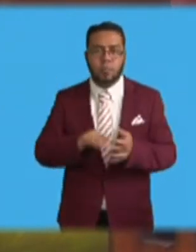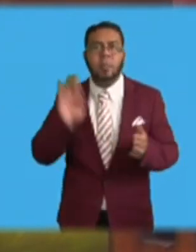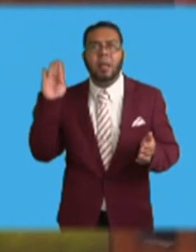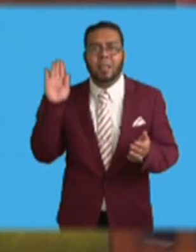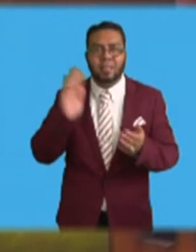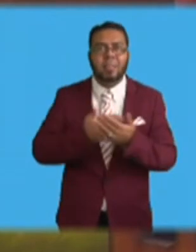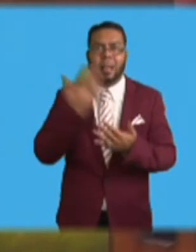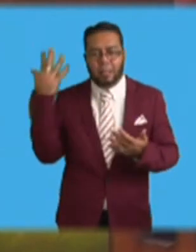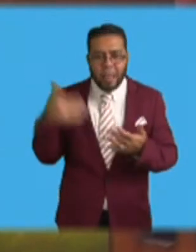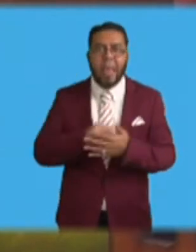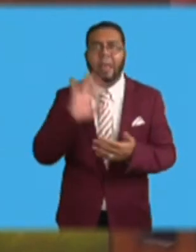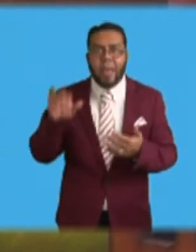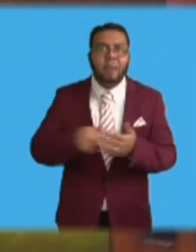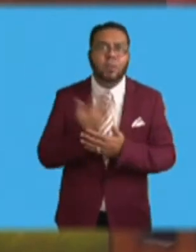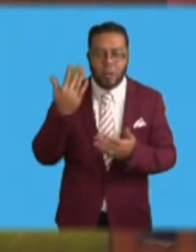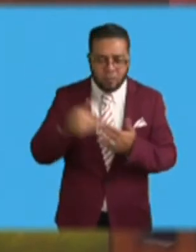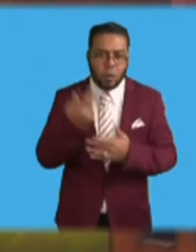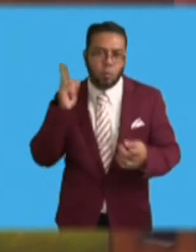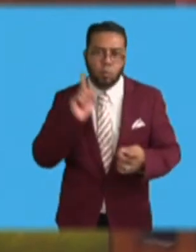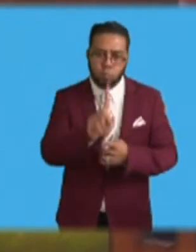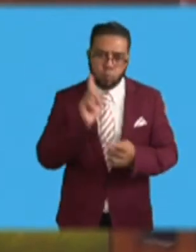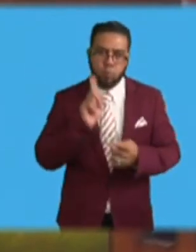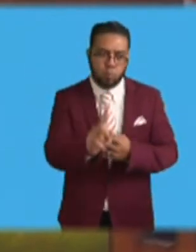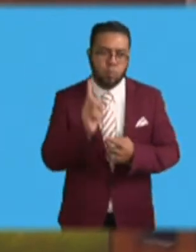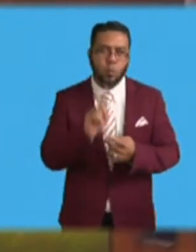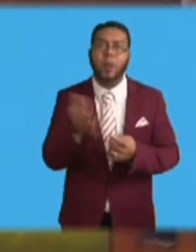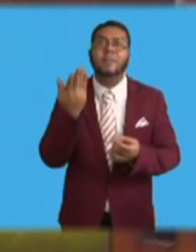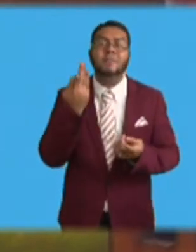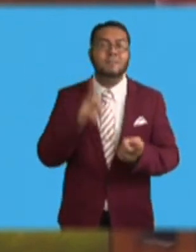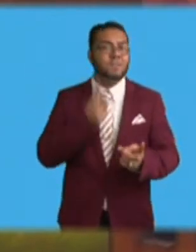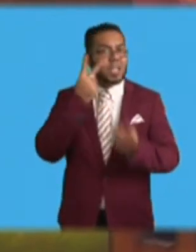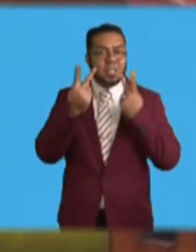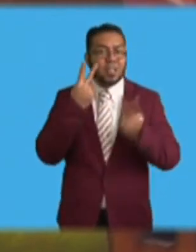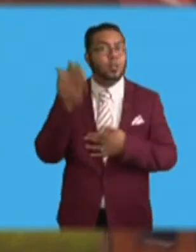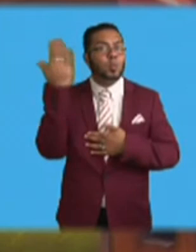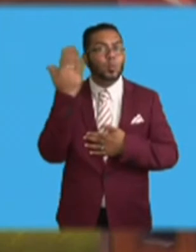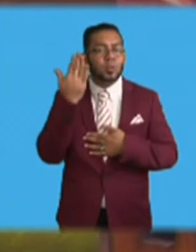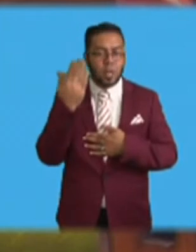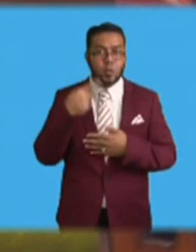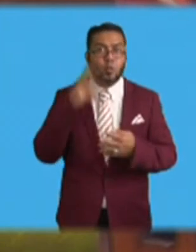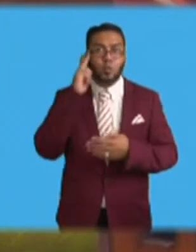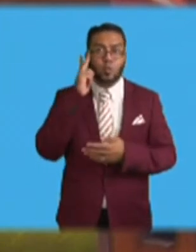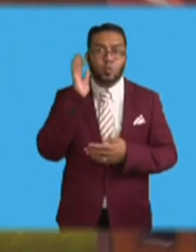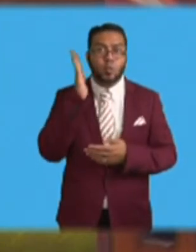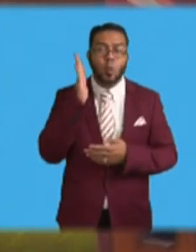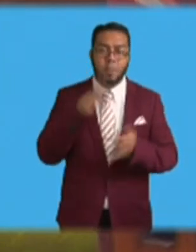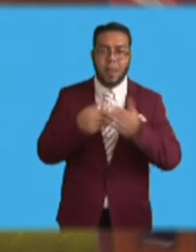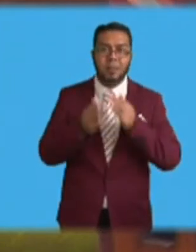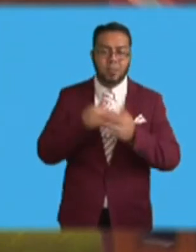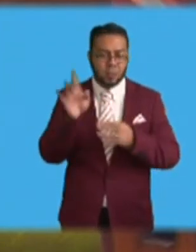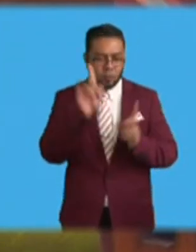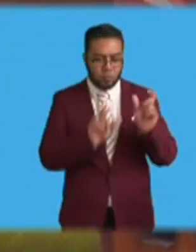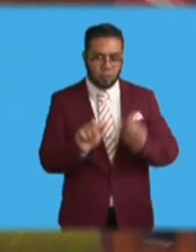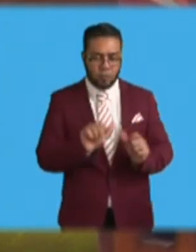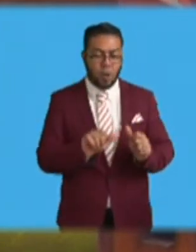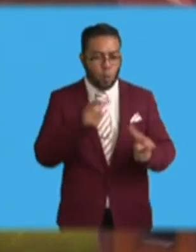school visits where the following public health responses were undertaken. Discussions with the school management on strategies for early detection,